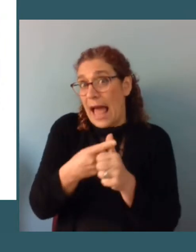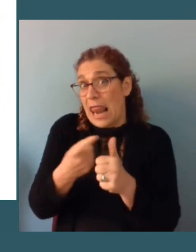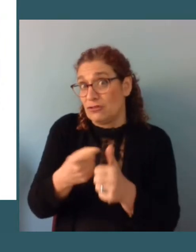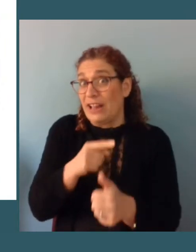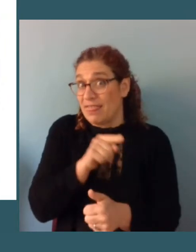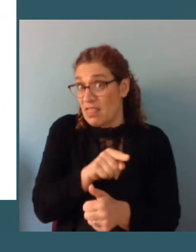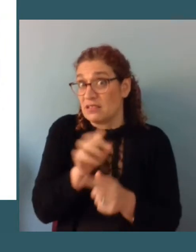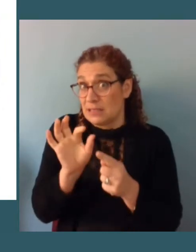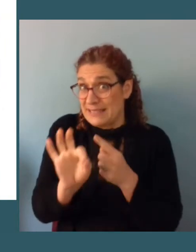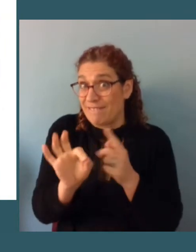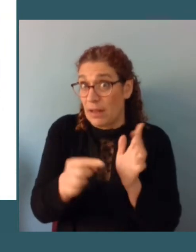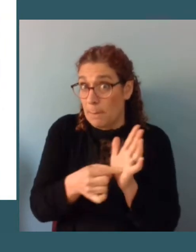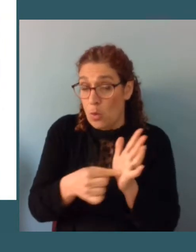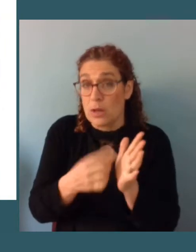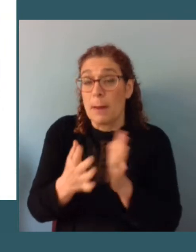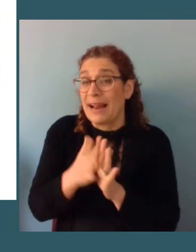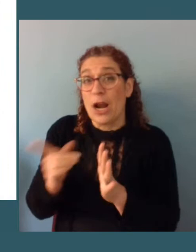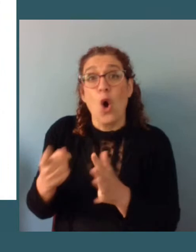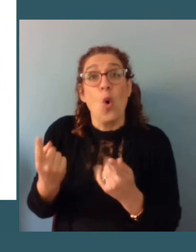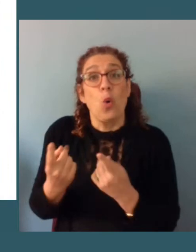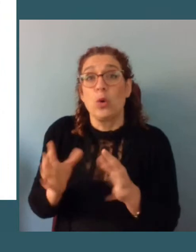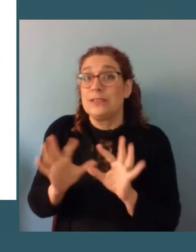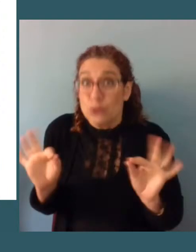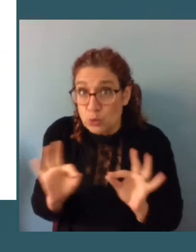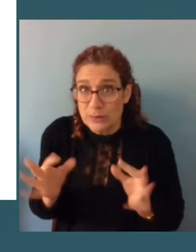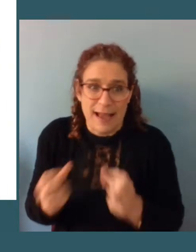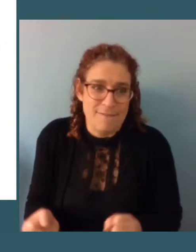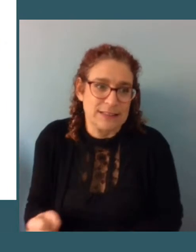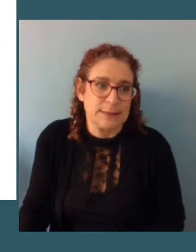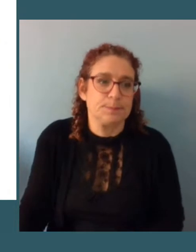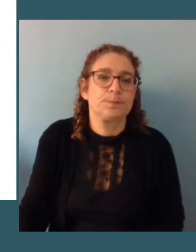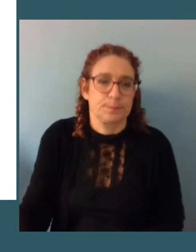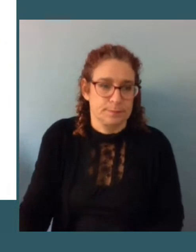and important. Next slide, please.